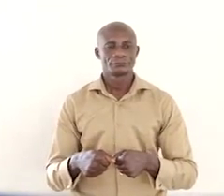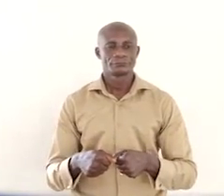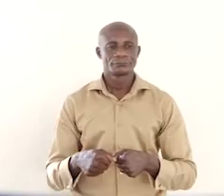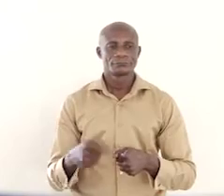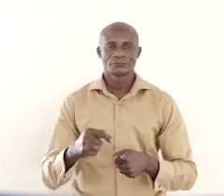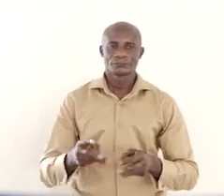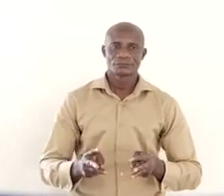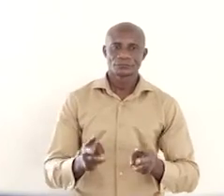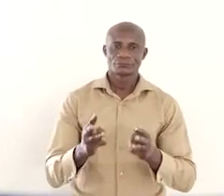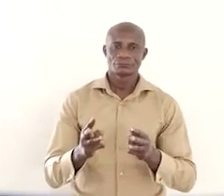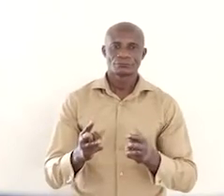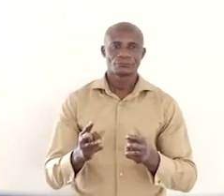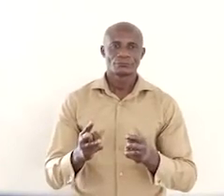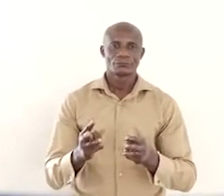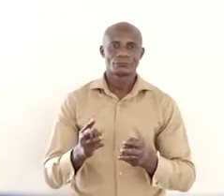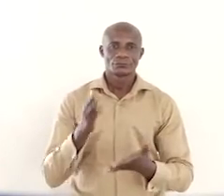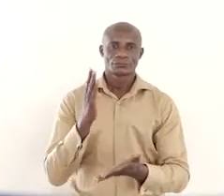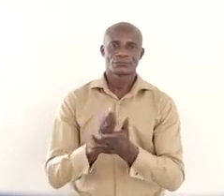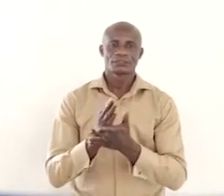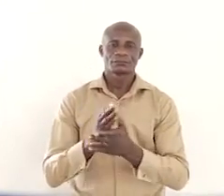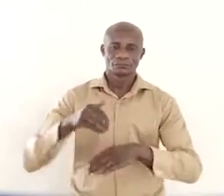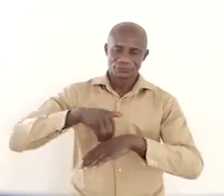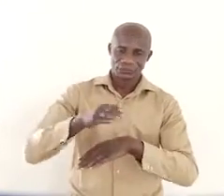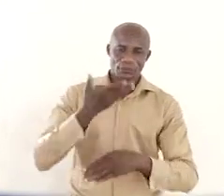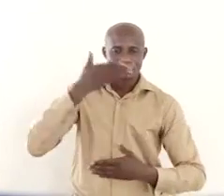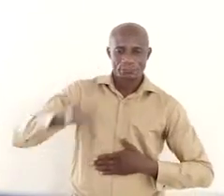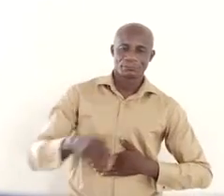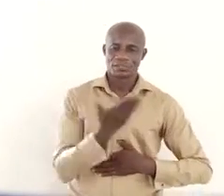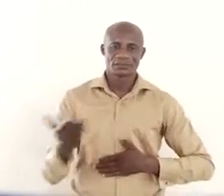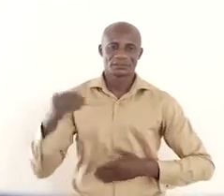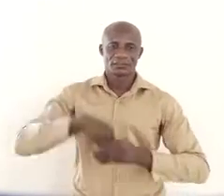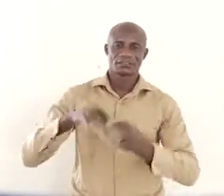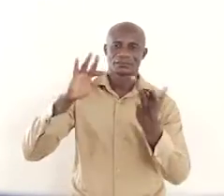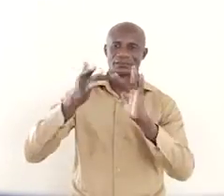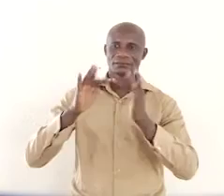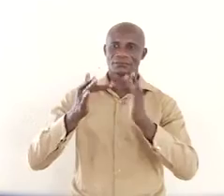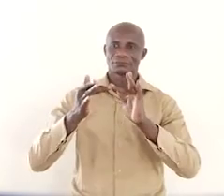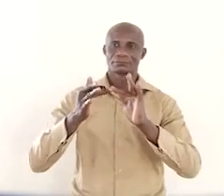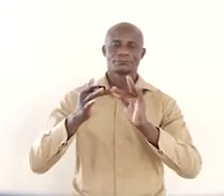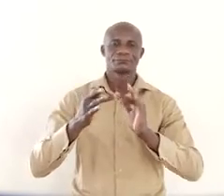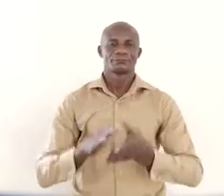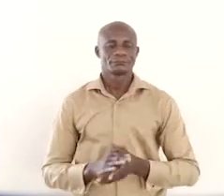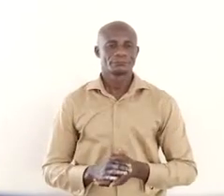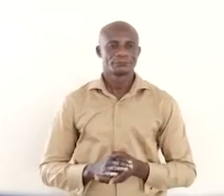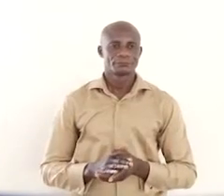A way is that you can stop posting bad things on the internet